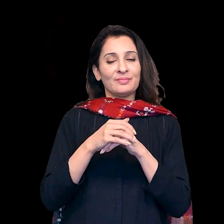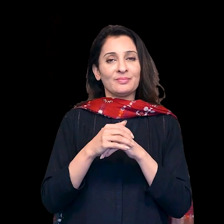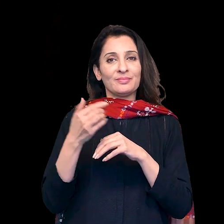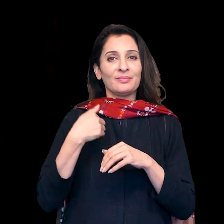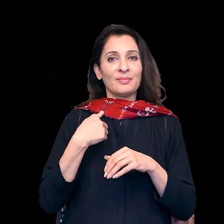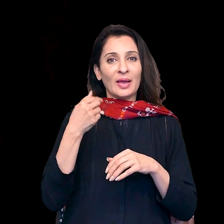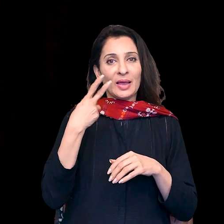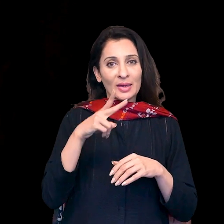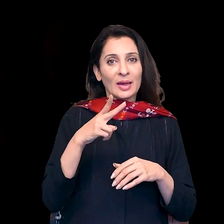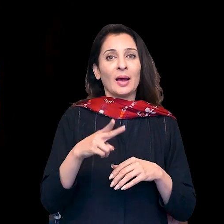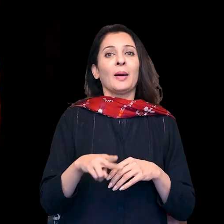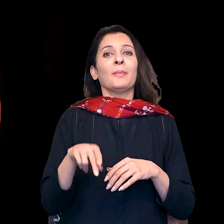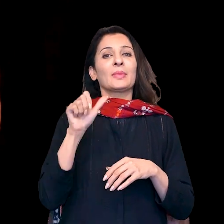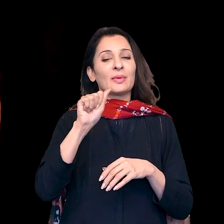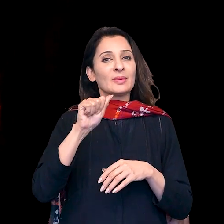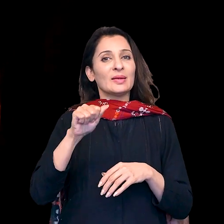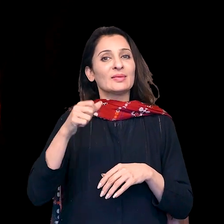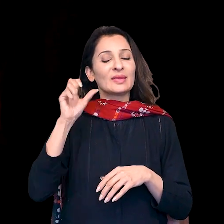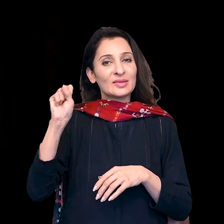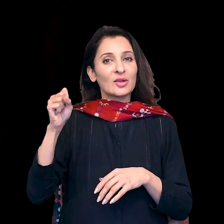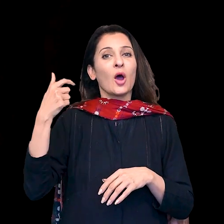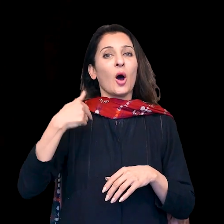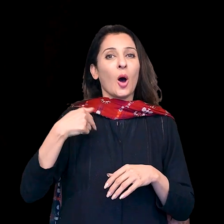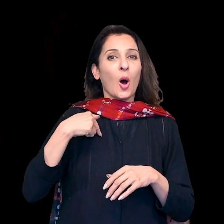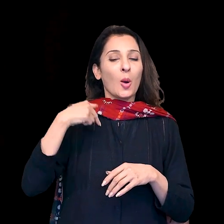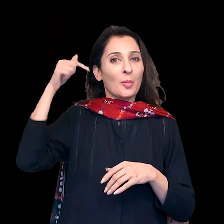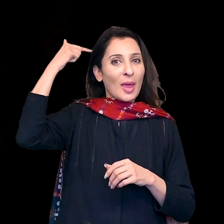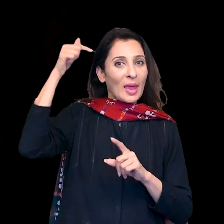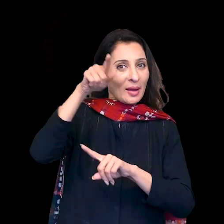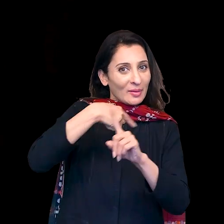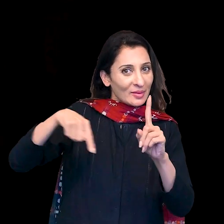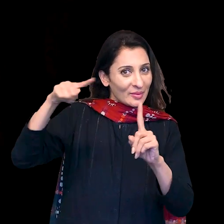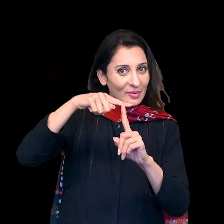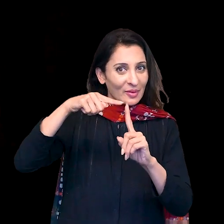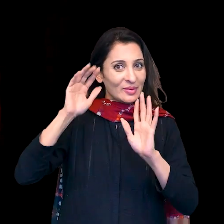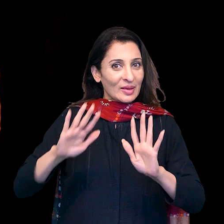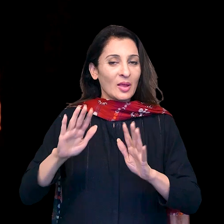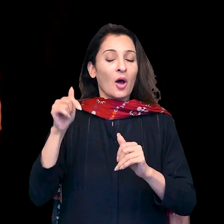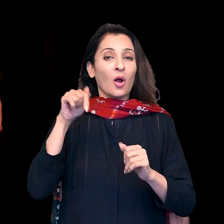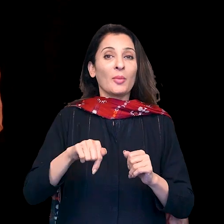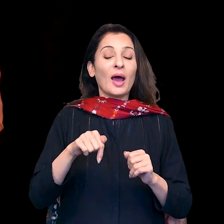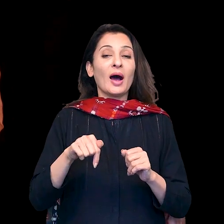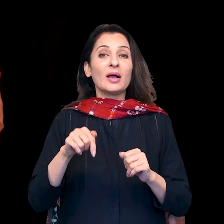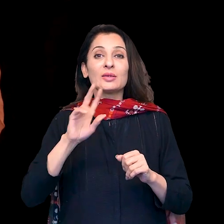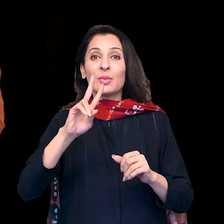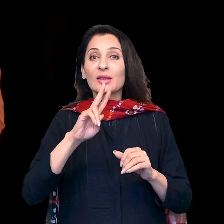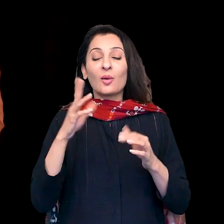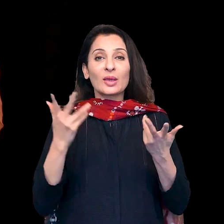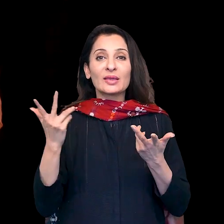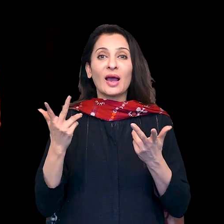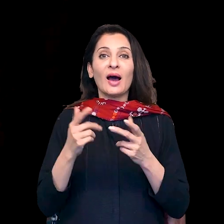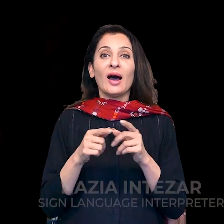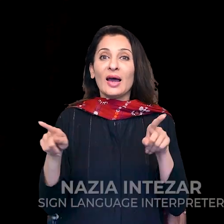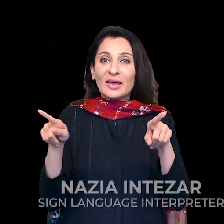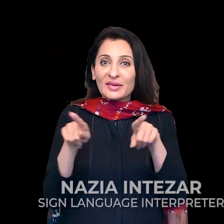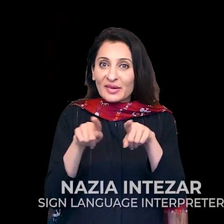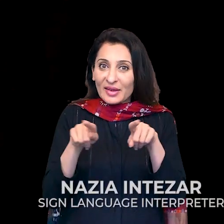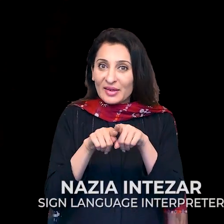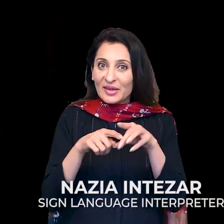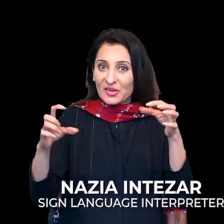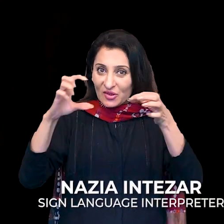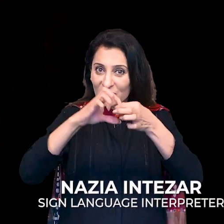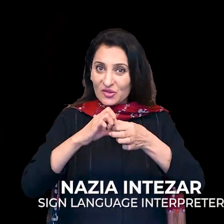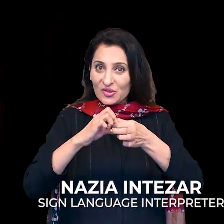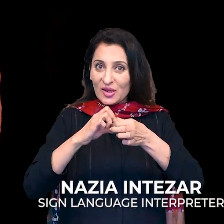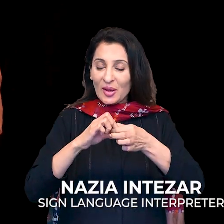Assalamu alaikum. My name is Kashaf Sheikh. I'm a psychotherapist. I've been invited to the show today to talk about